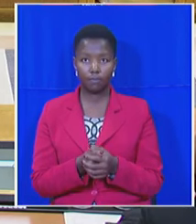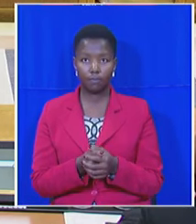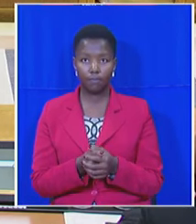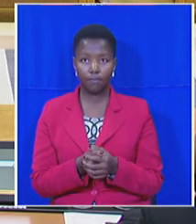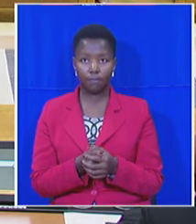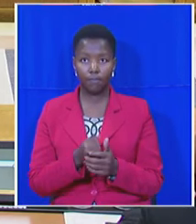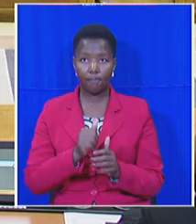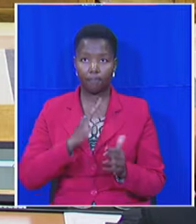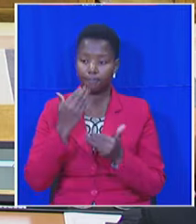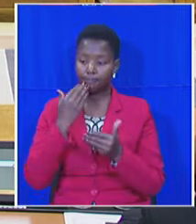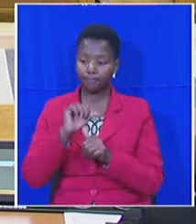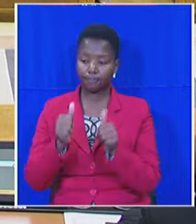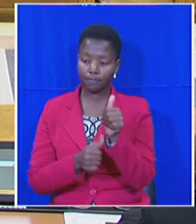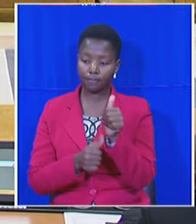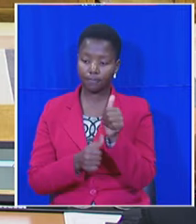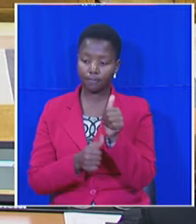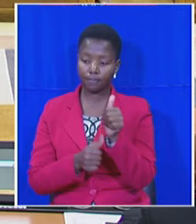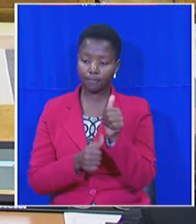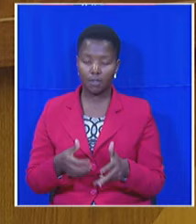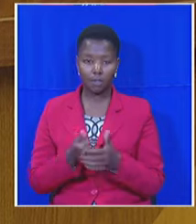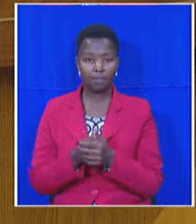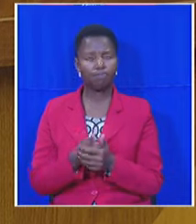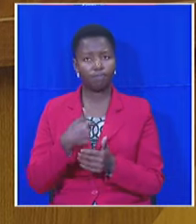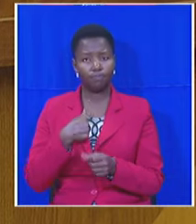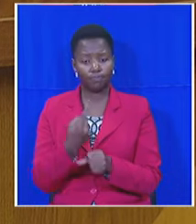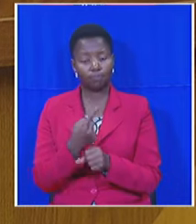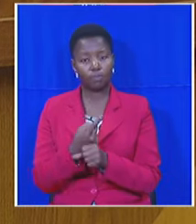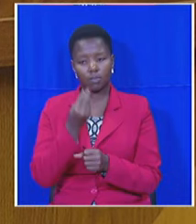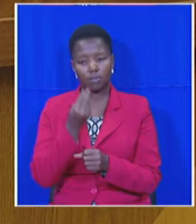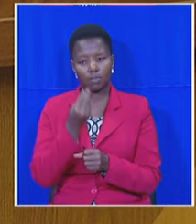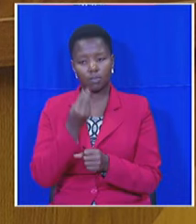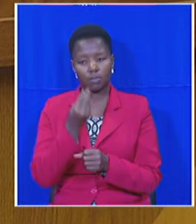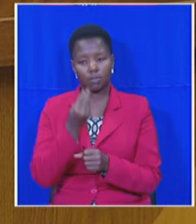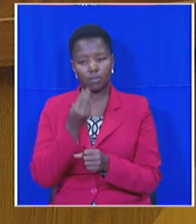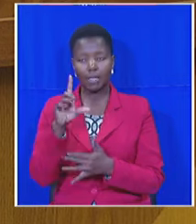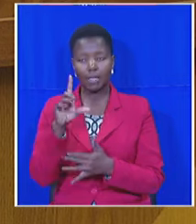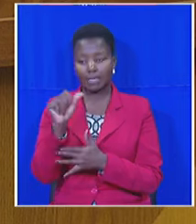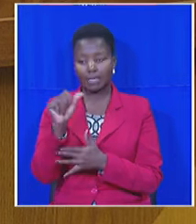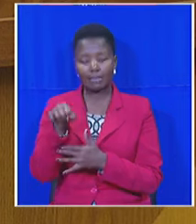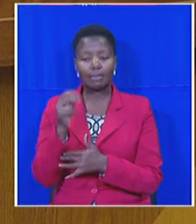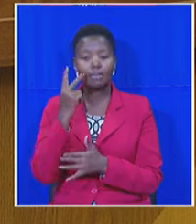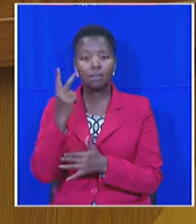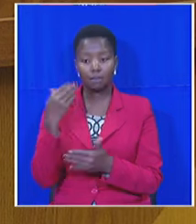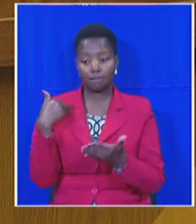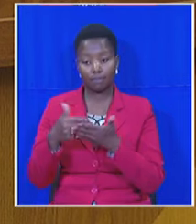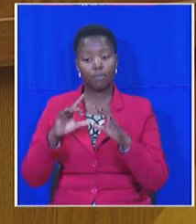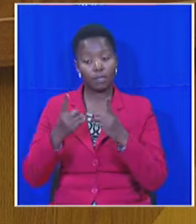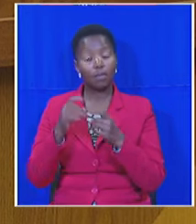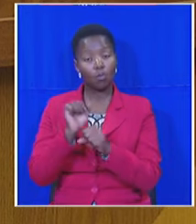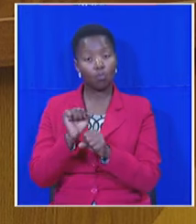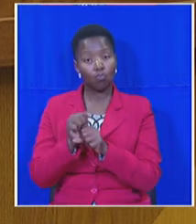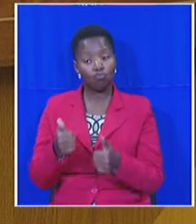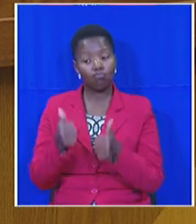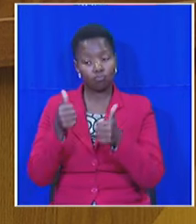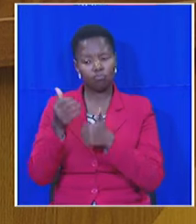Thank you very much, Deputy Speaker. As we always do, the DA recognizes that the department has made significant progress over